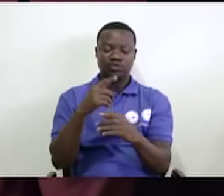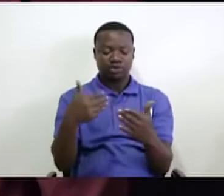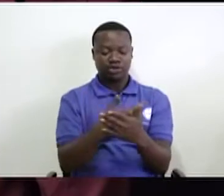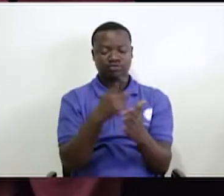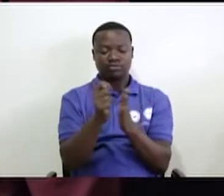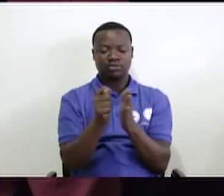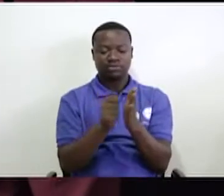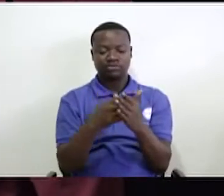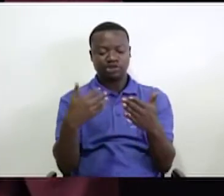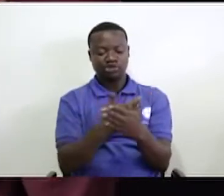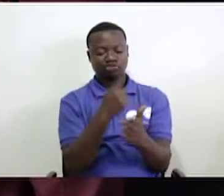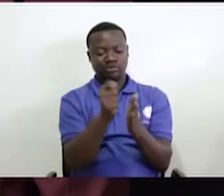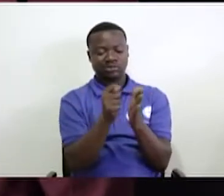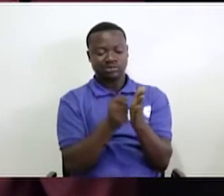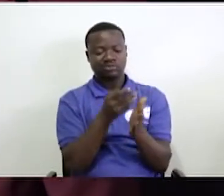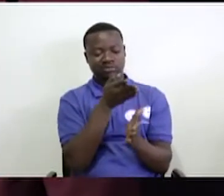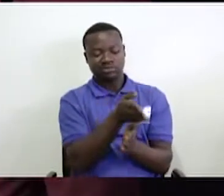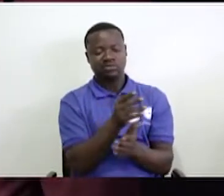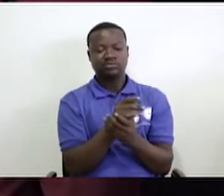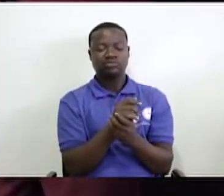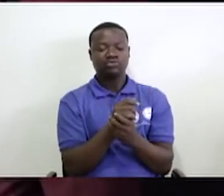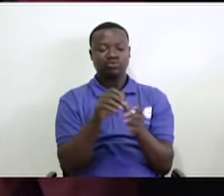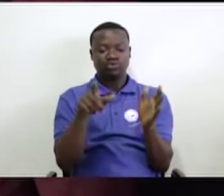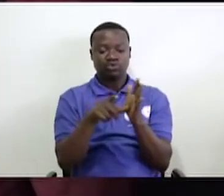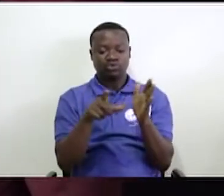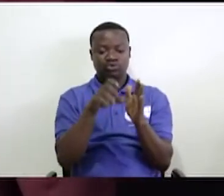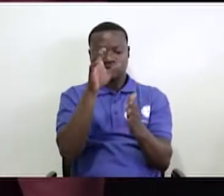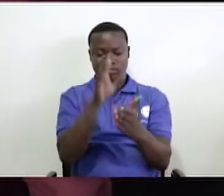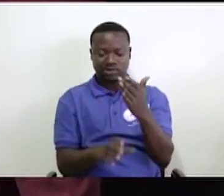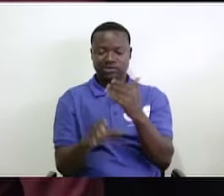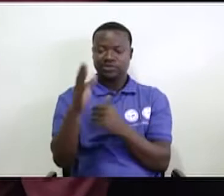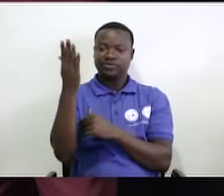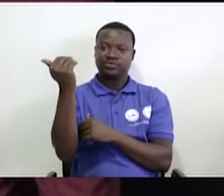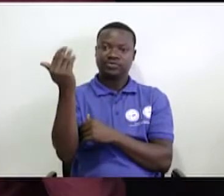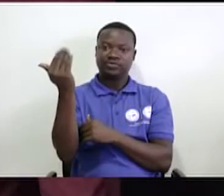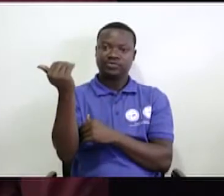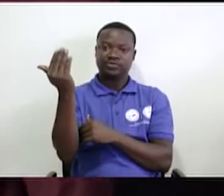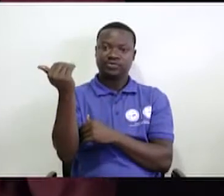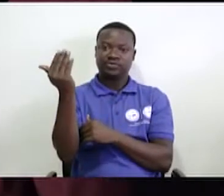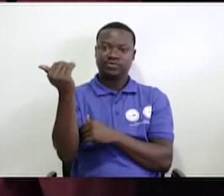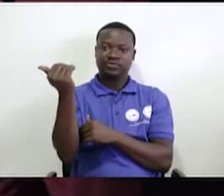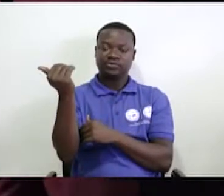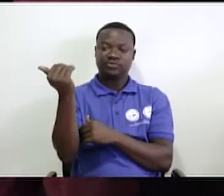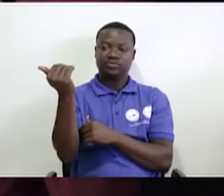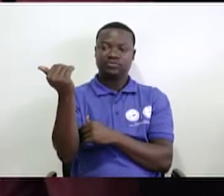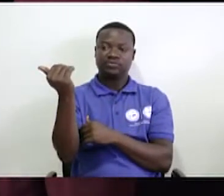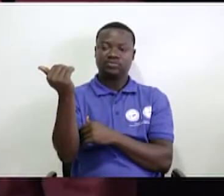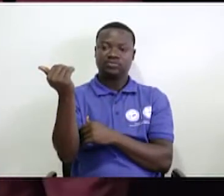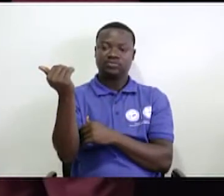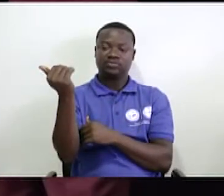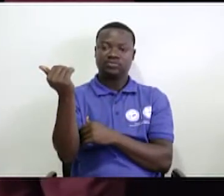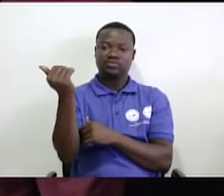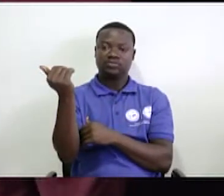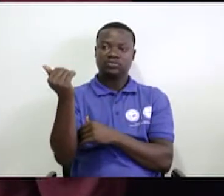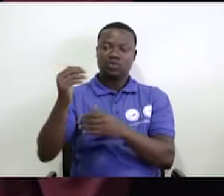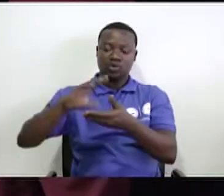Testament. Me pese me fa free apam foforo nu Luke chapter 15. In Saint Paul said the Luke etro no itidu nu. See the